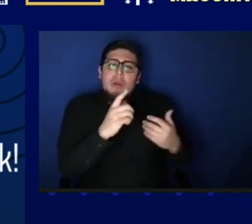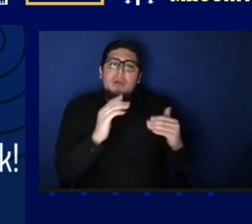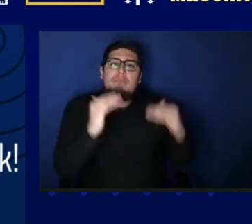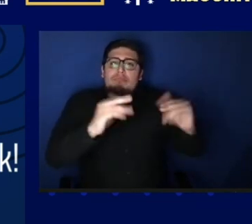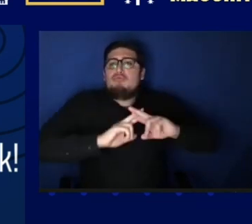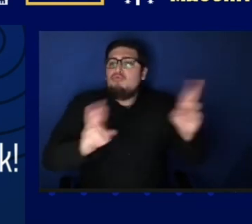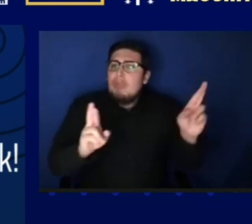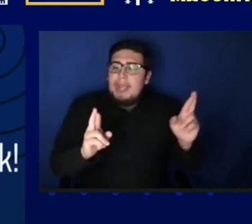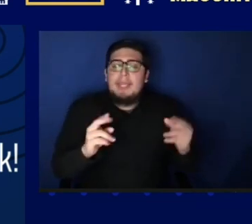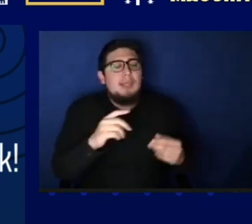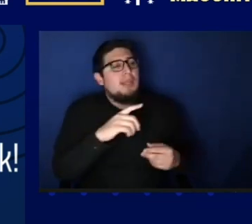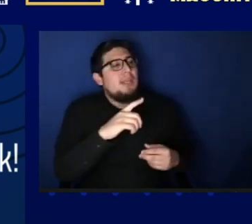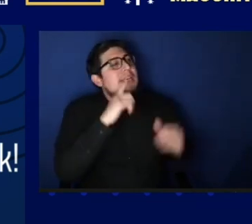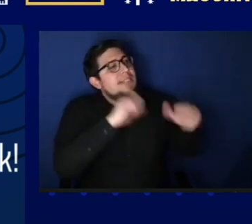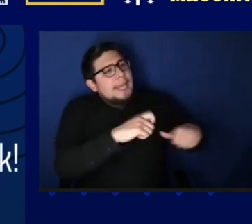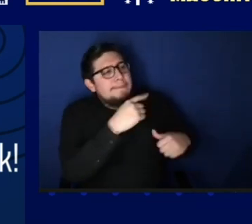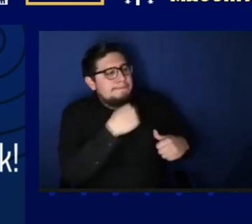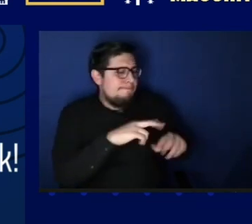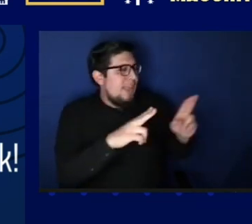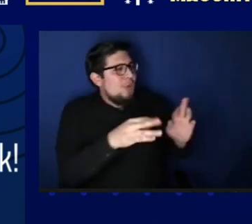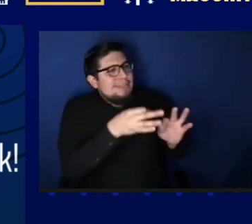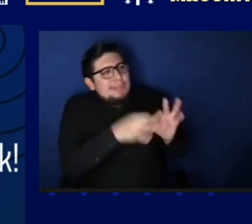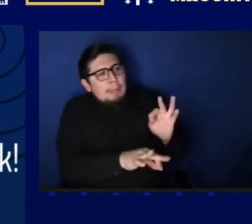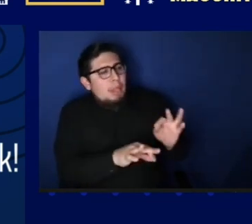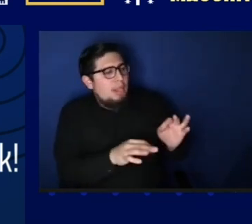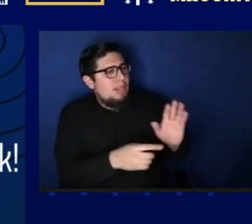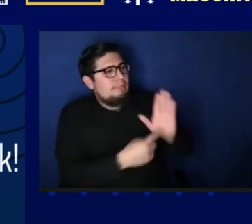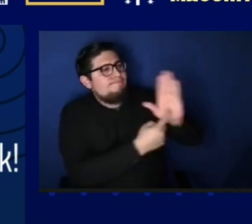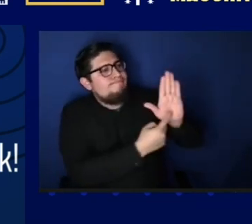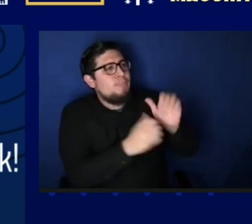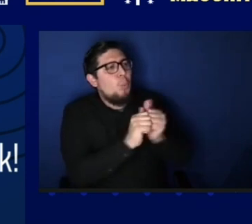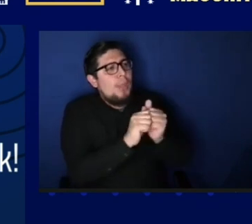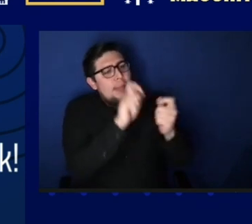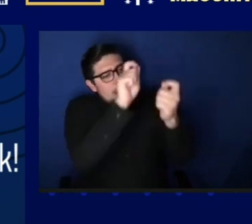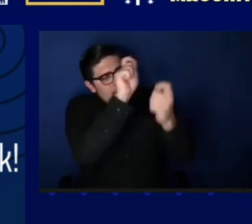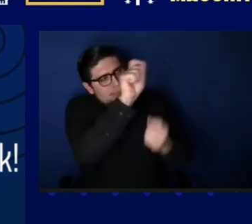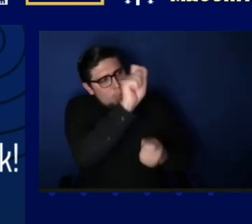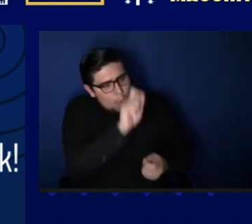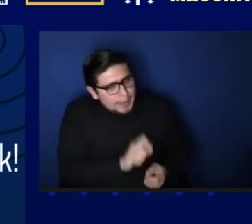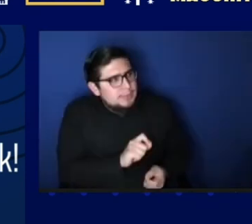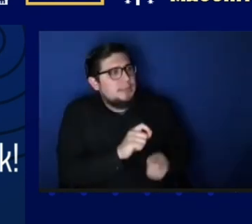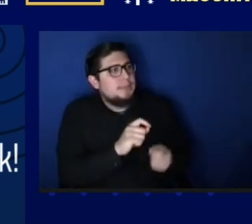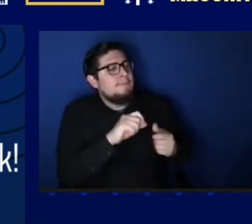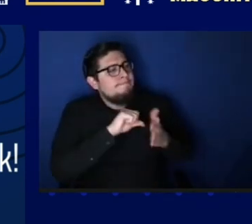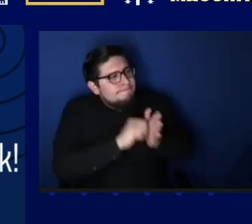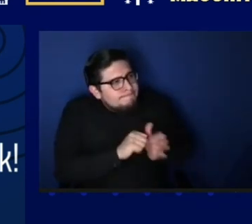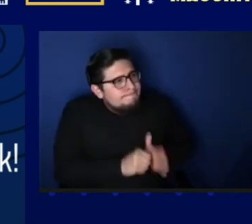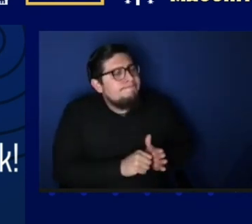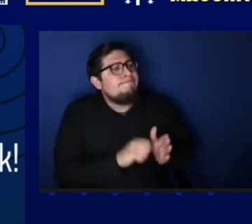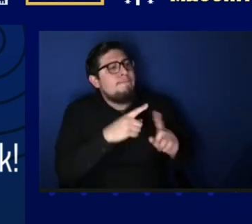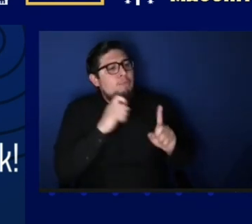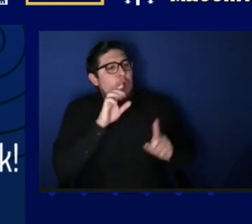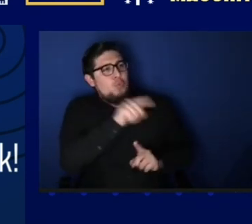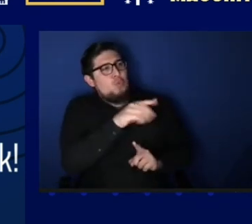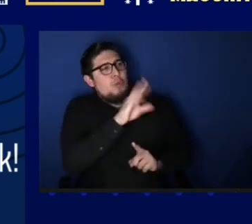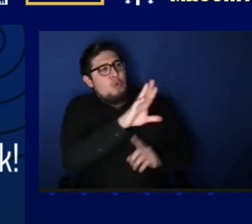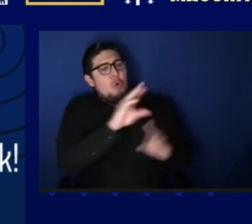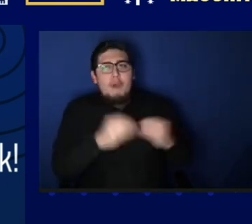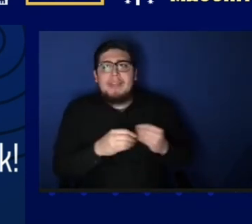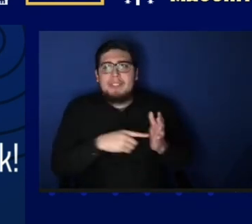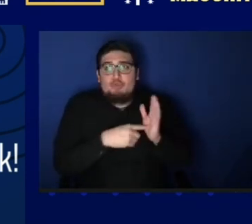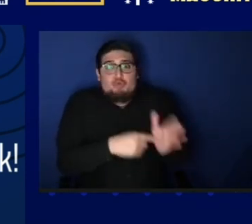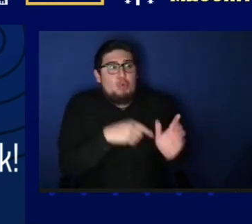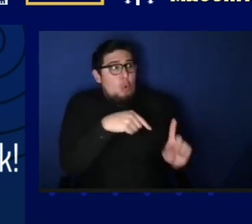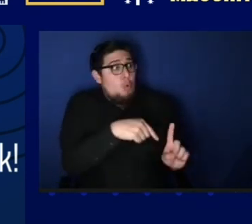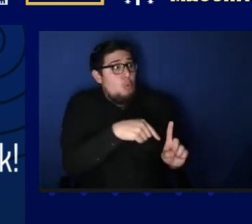together. So with our points, right? Notes for you and your office. It shows a real seriousness and it shows